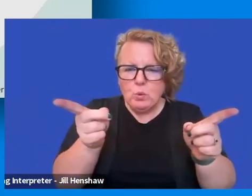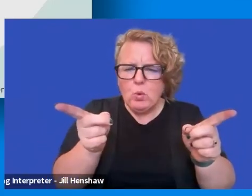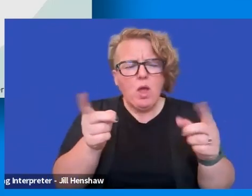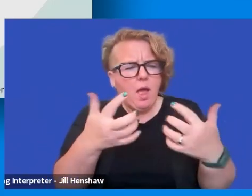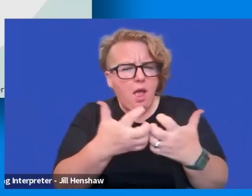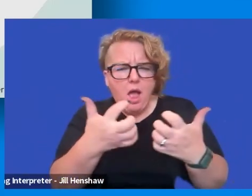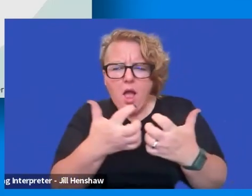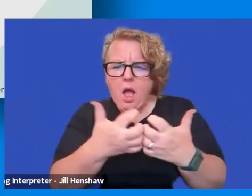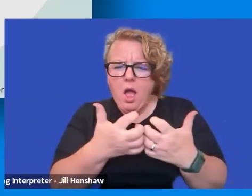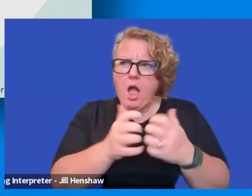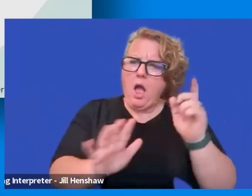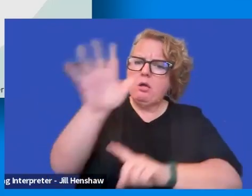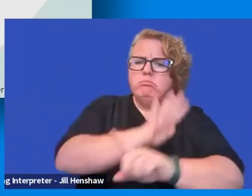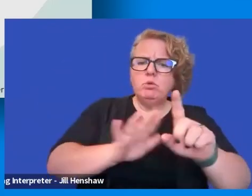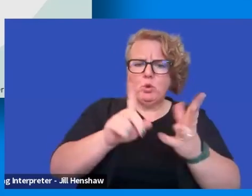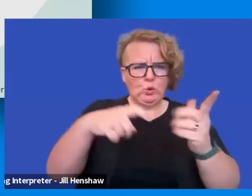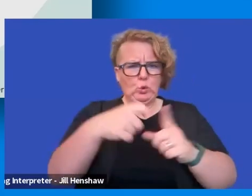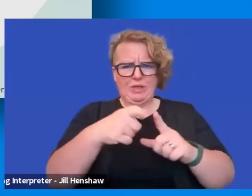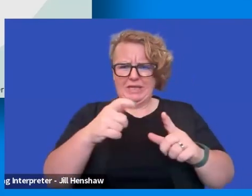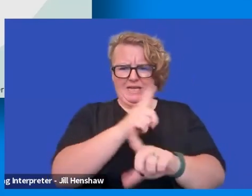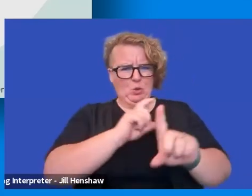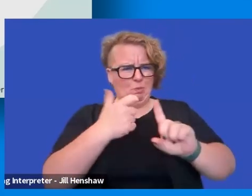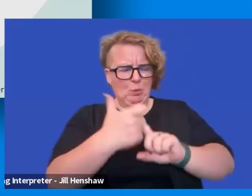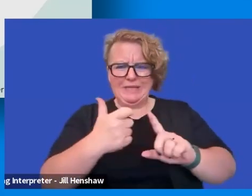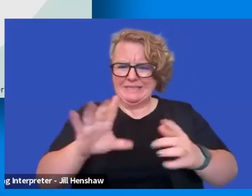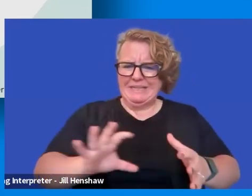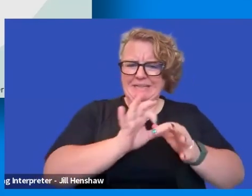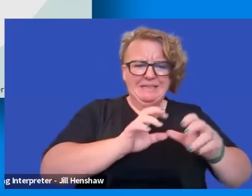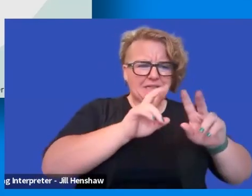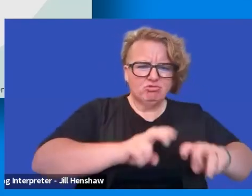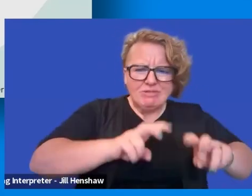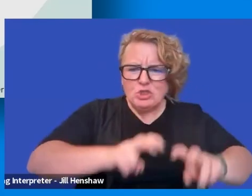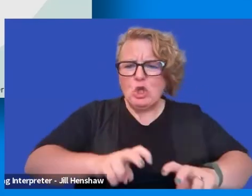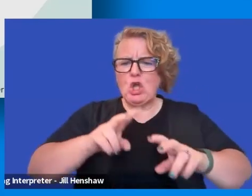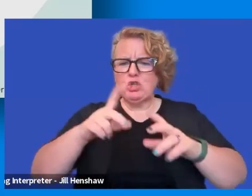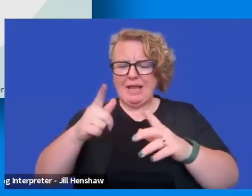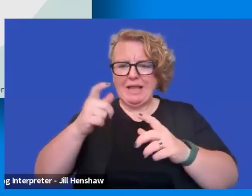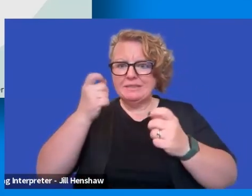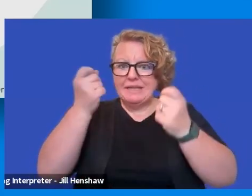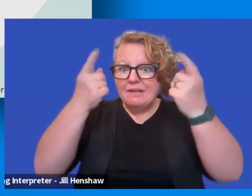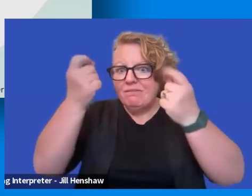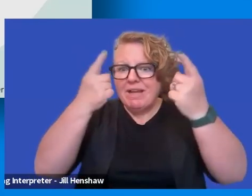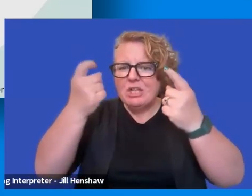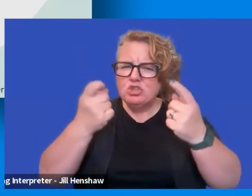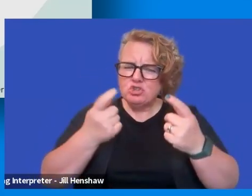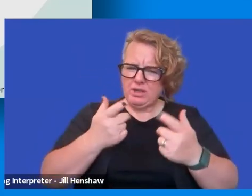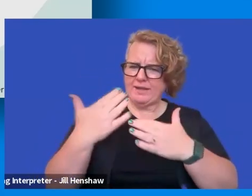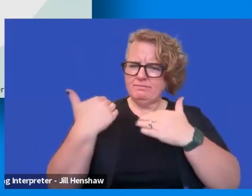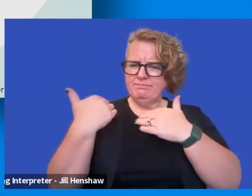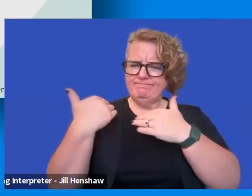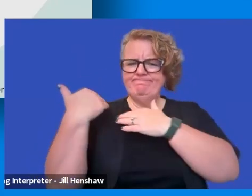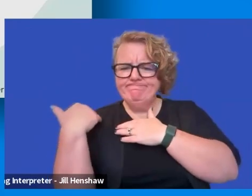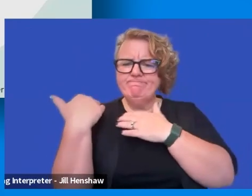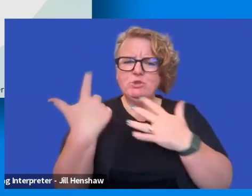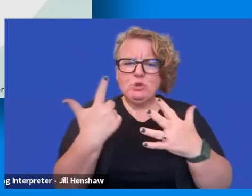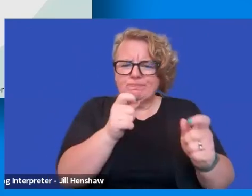in which the UK's research and innovation community can take personal responsibility as well as organisational responsibility for trying to